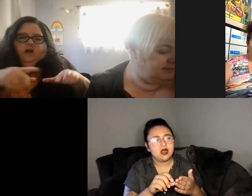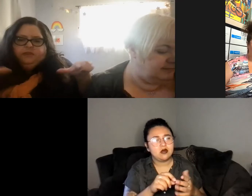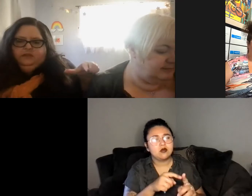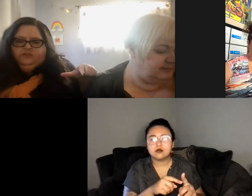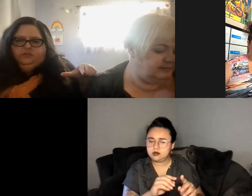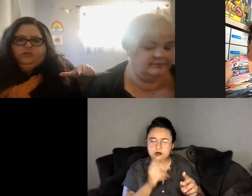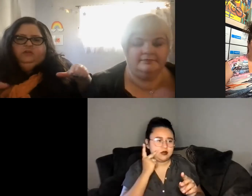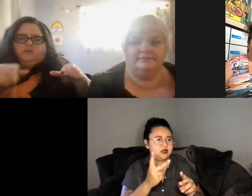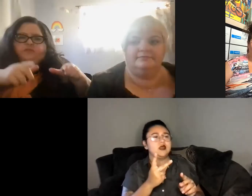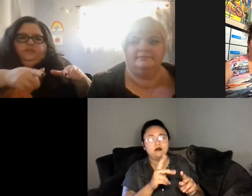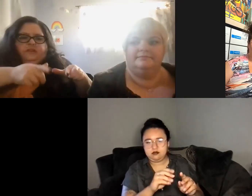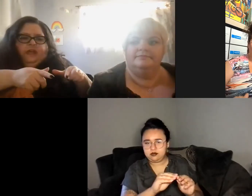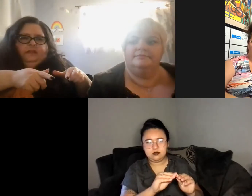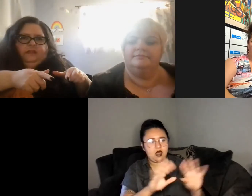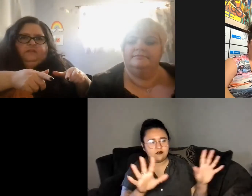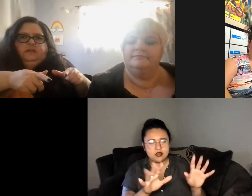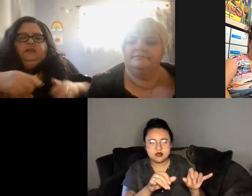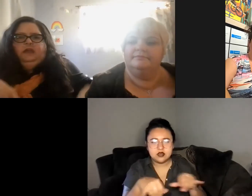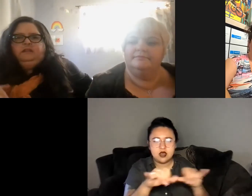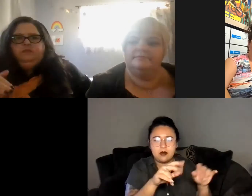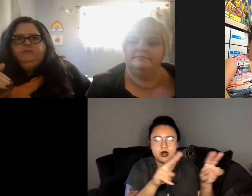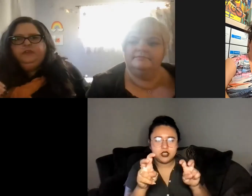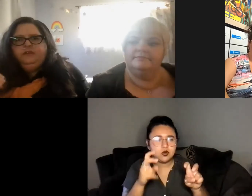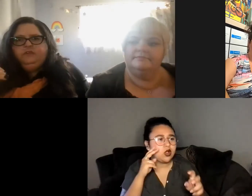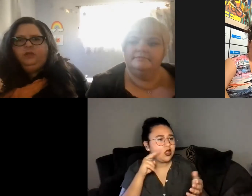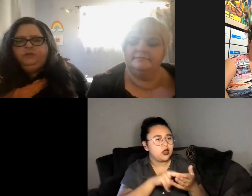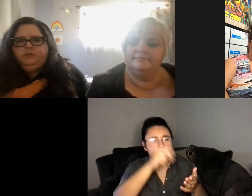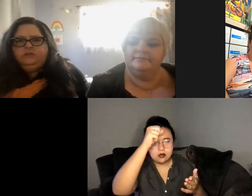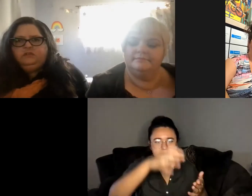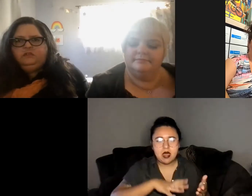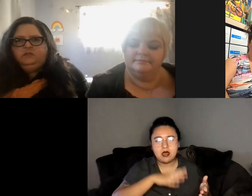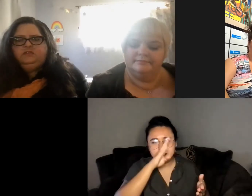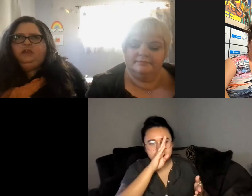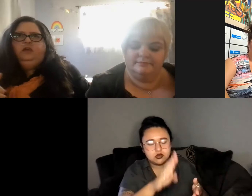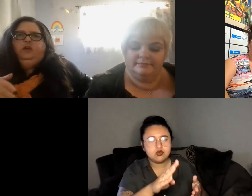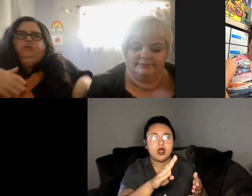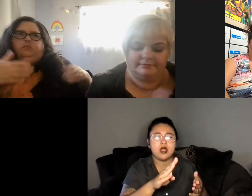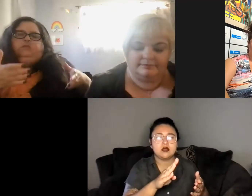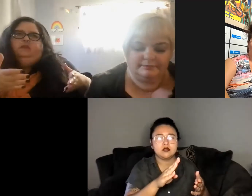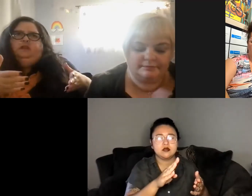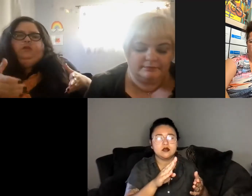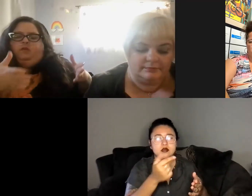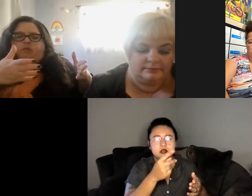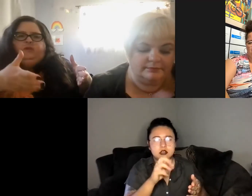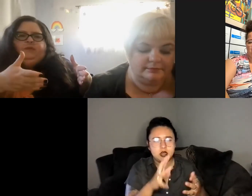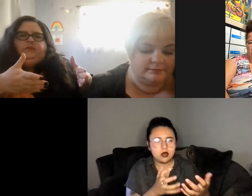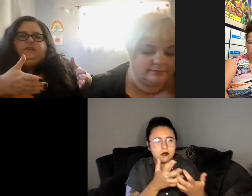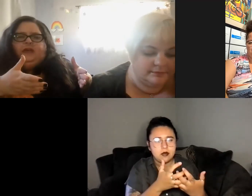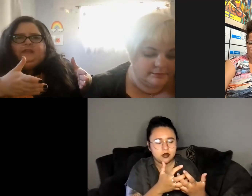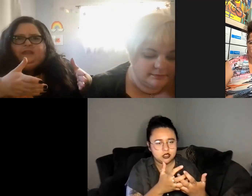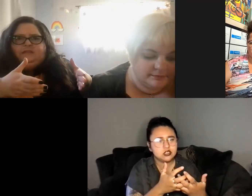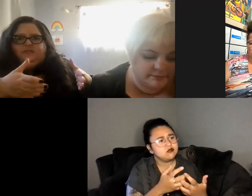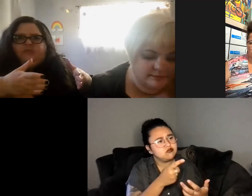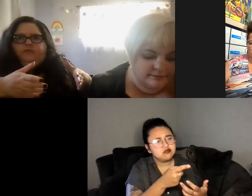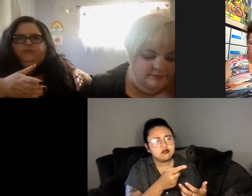a common issue, so we'll just look at that case. And I think what FLAIR has always wanted to do is say, you know, if we look at